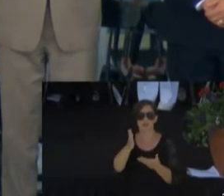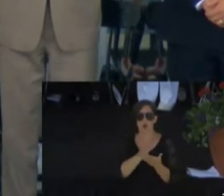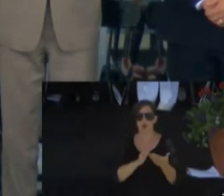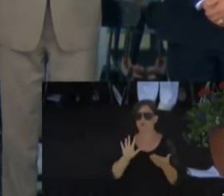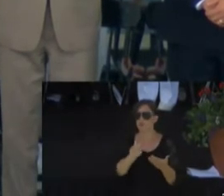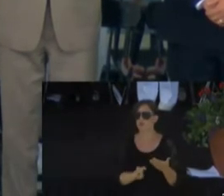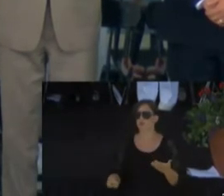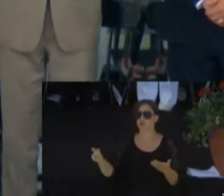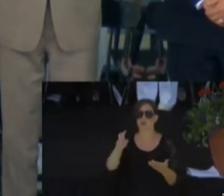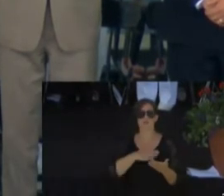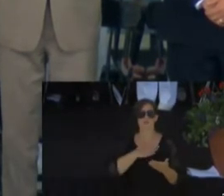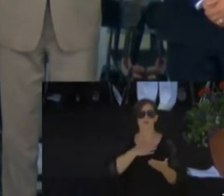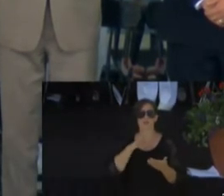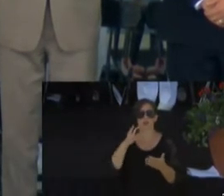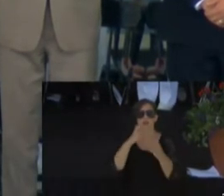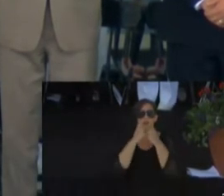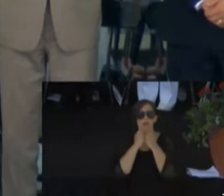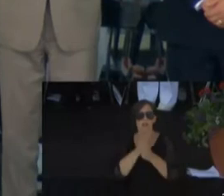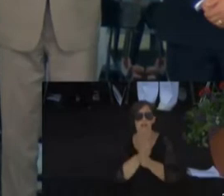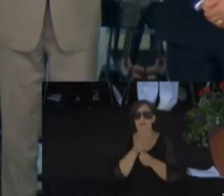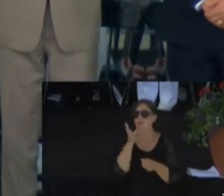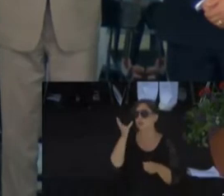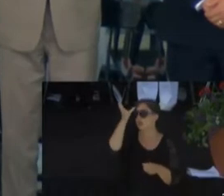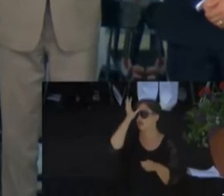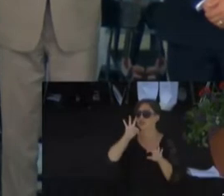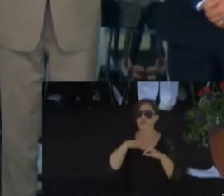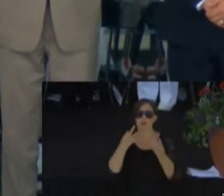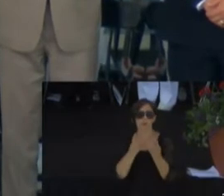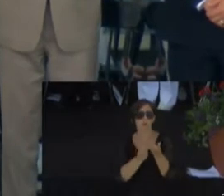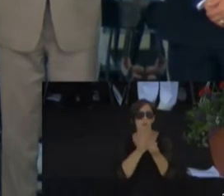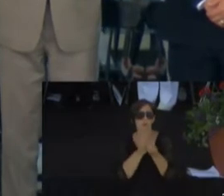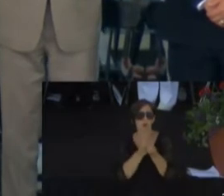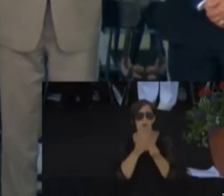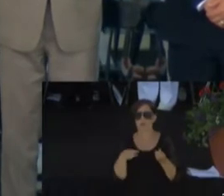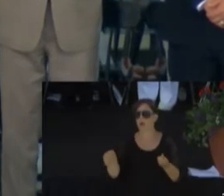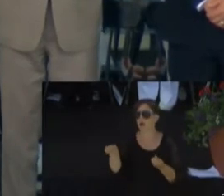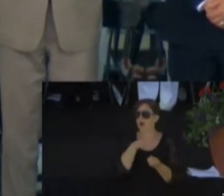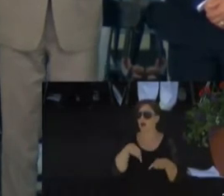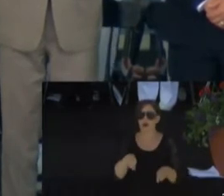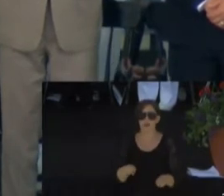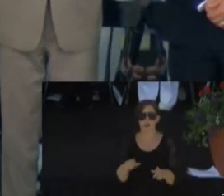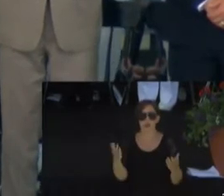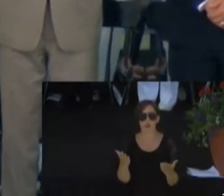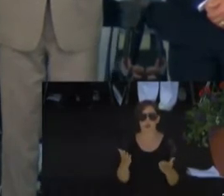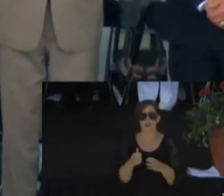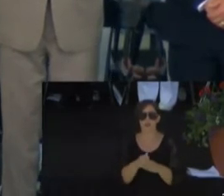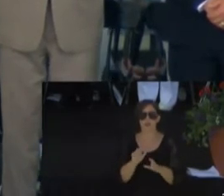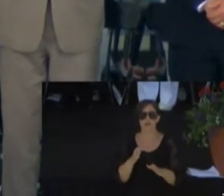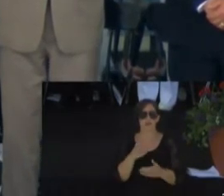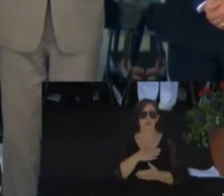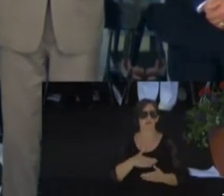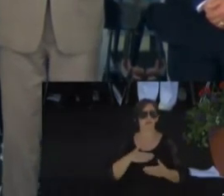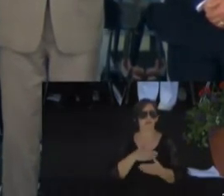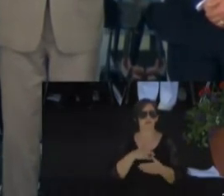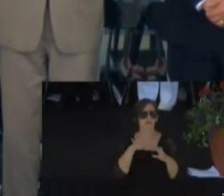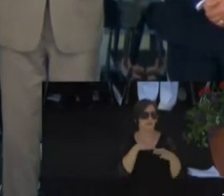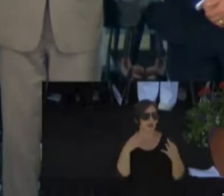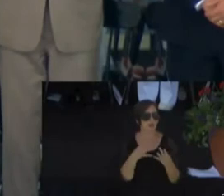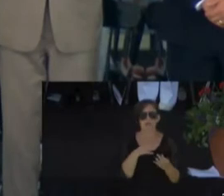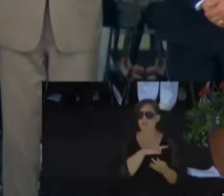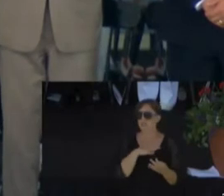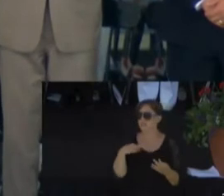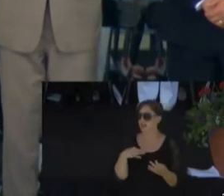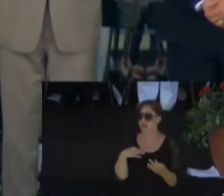I'm grateful for their loving parents and family who supported them while they were here. I'm grateful for faculty, staff, coaches, and mentors who